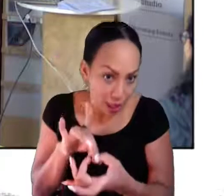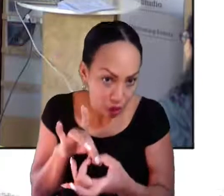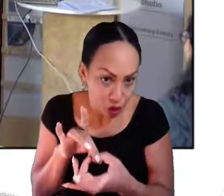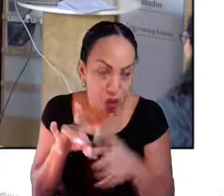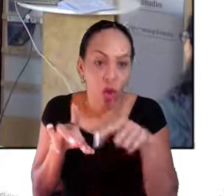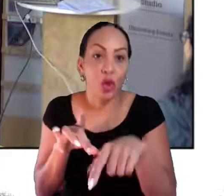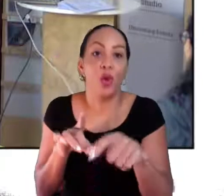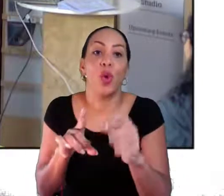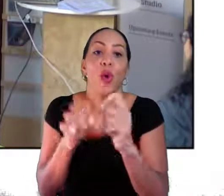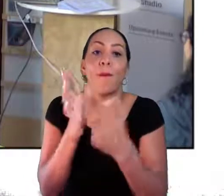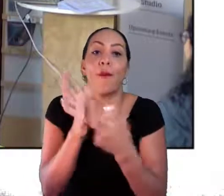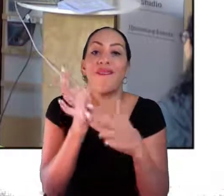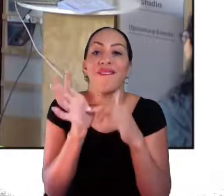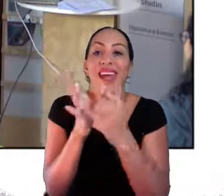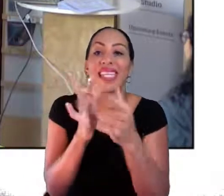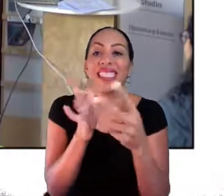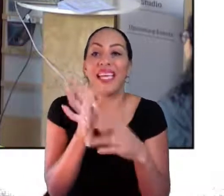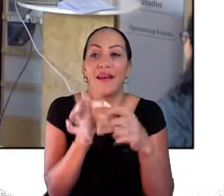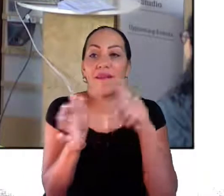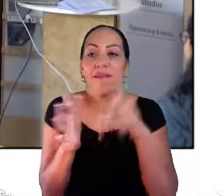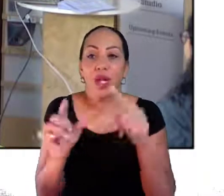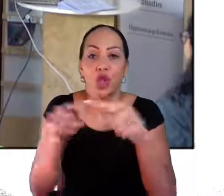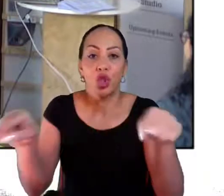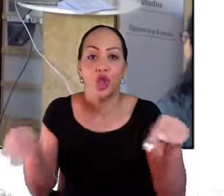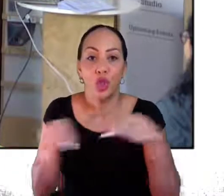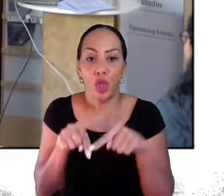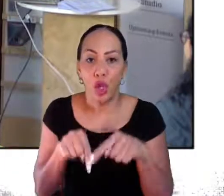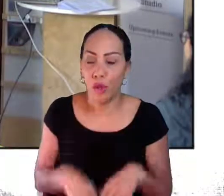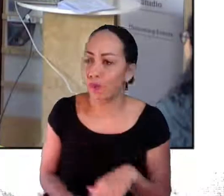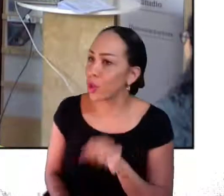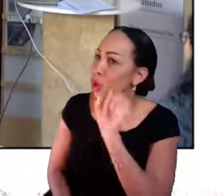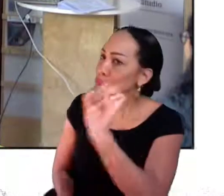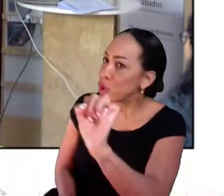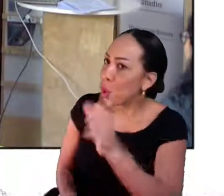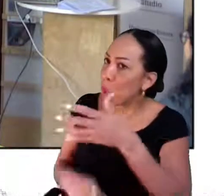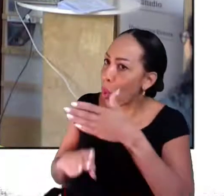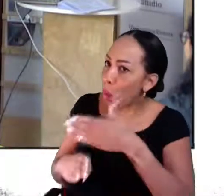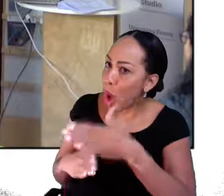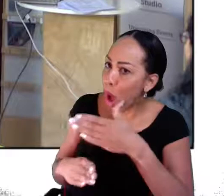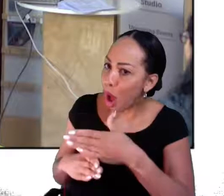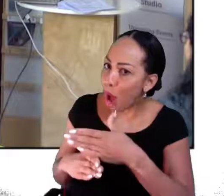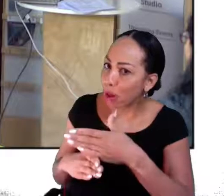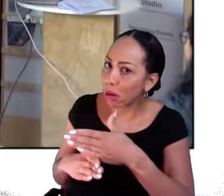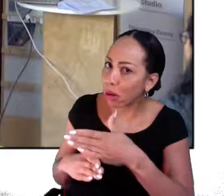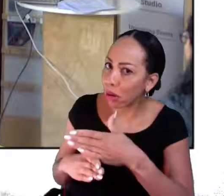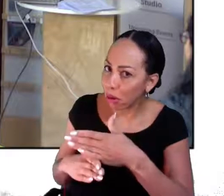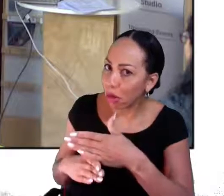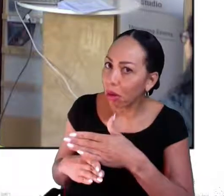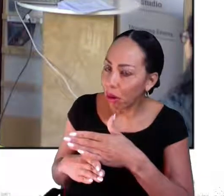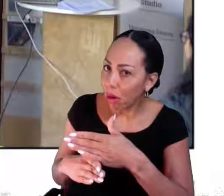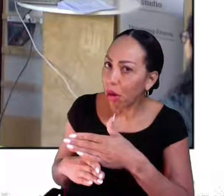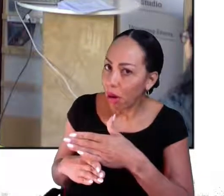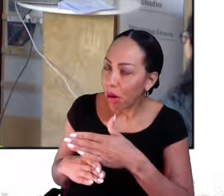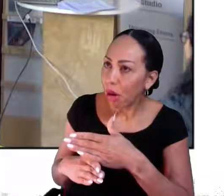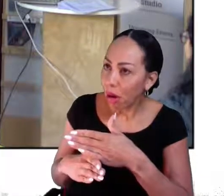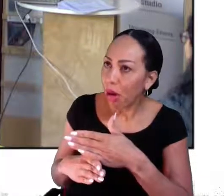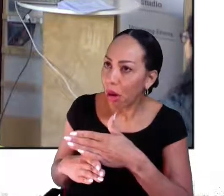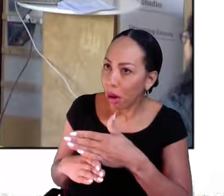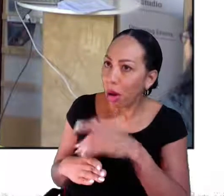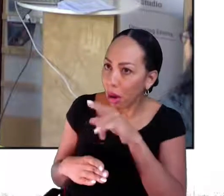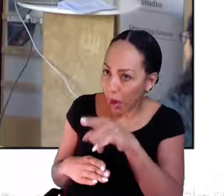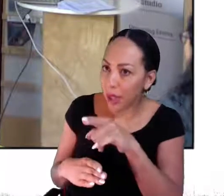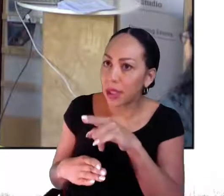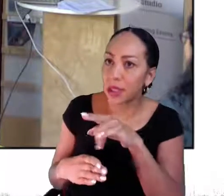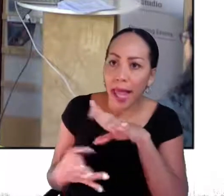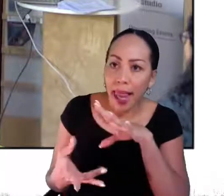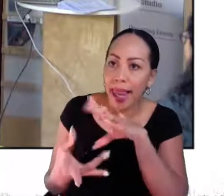Brilliant. And of course, your work naturally builds on the work of other people that have been here, also exploring inclusion for Watershed. Absolutely.